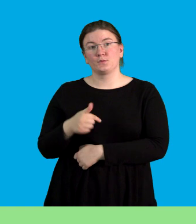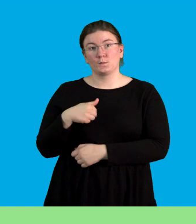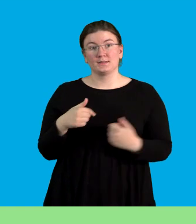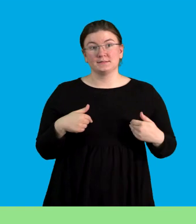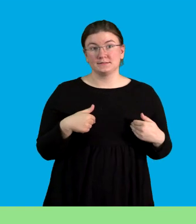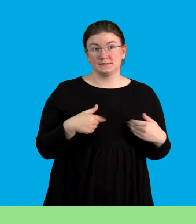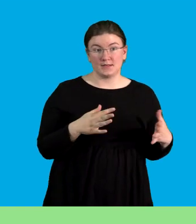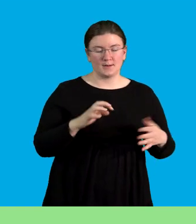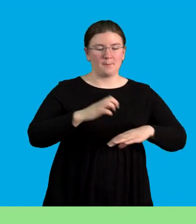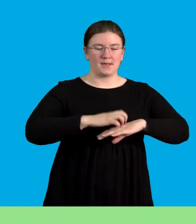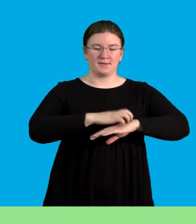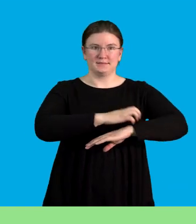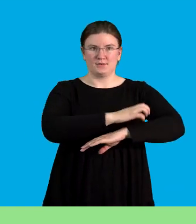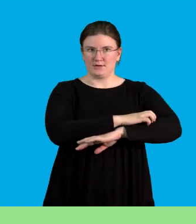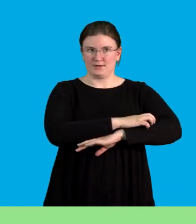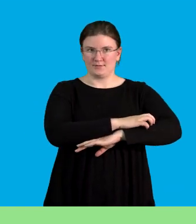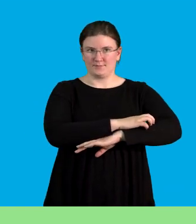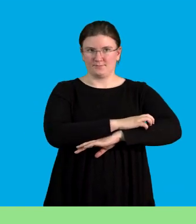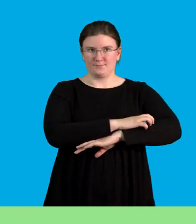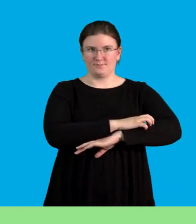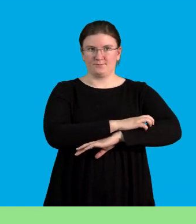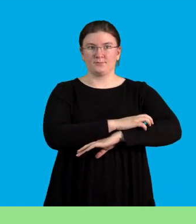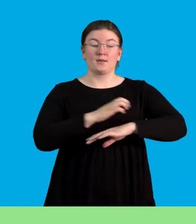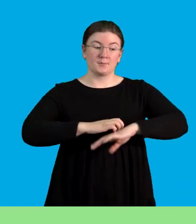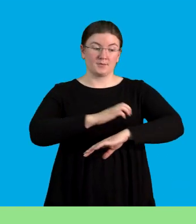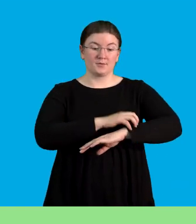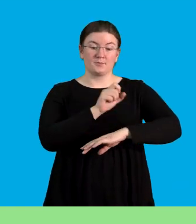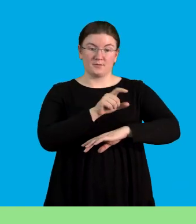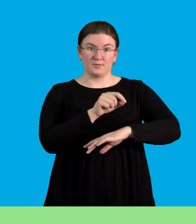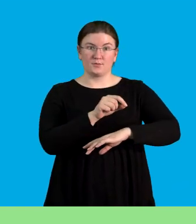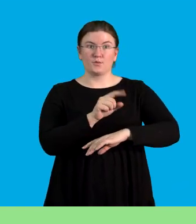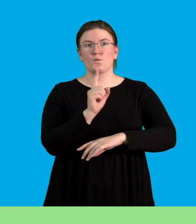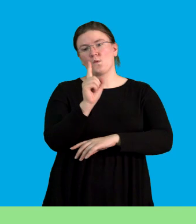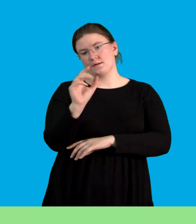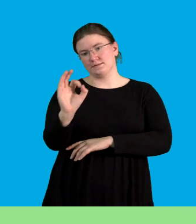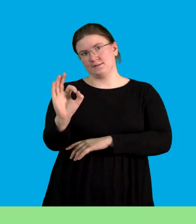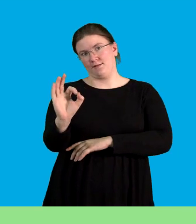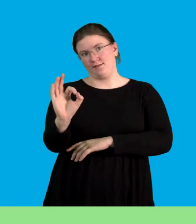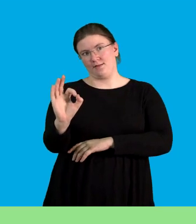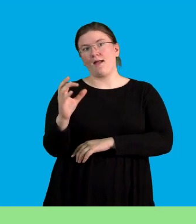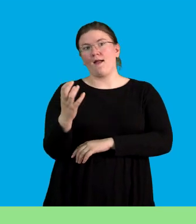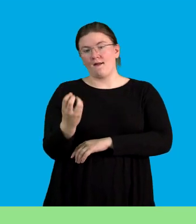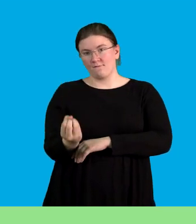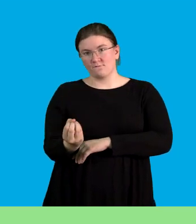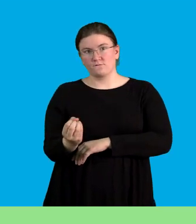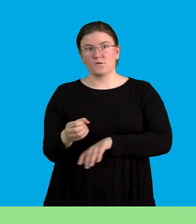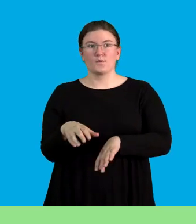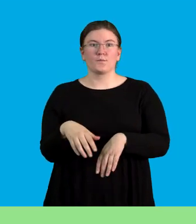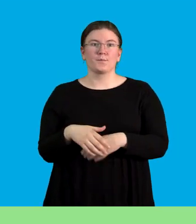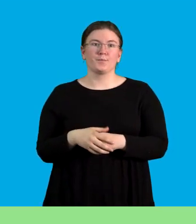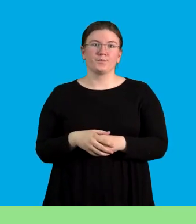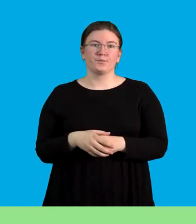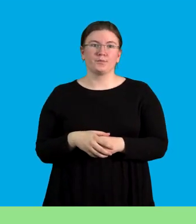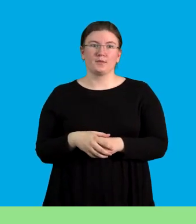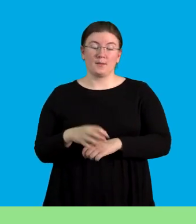So we will start off by naming bacteria. We know that bacteria is unicellular, meaning it consists of one